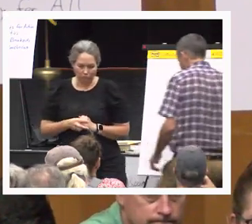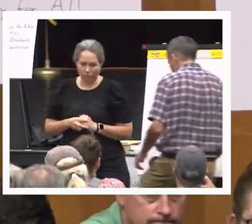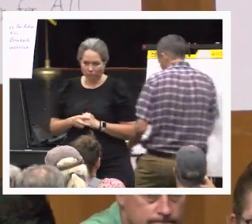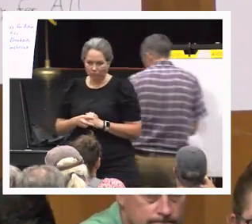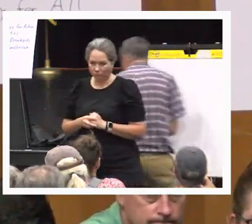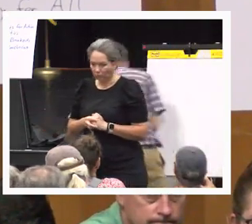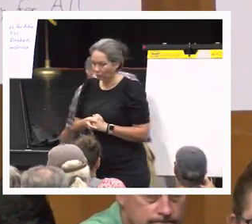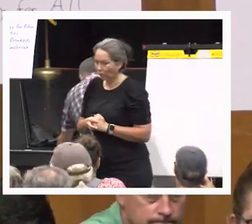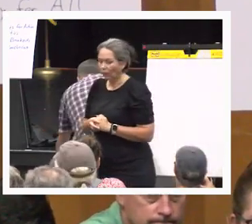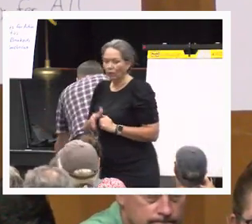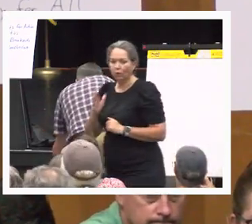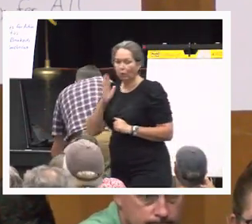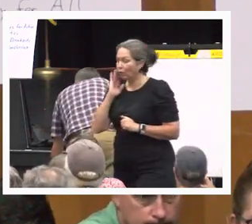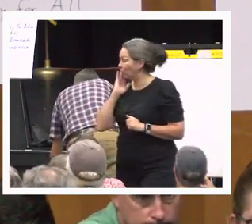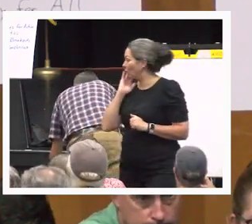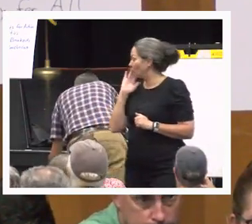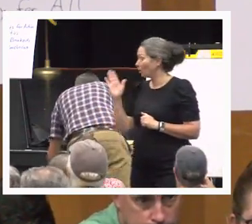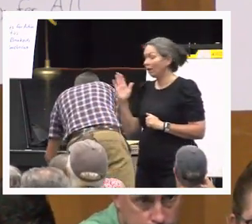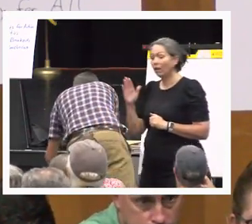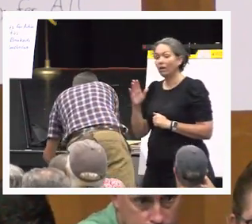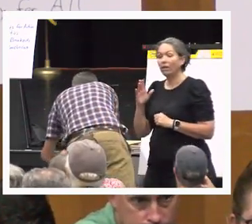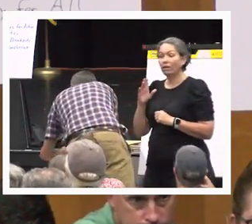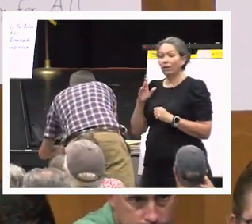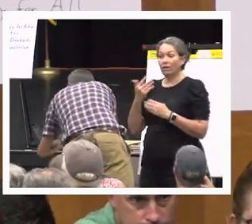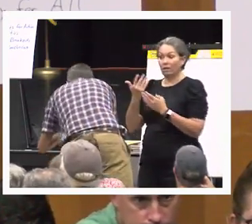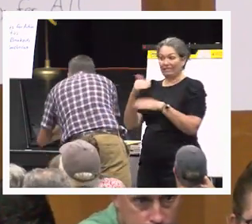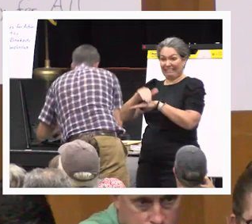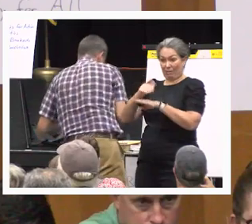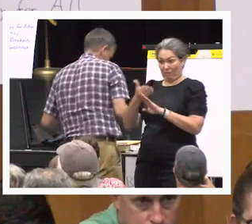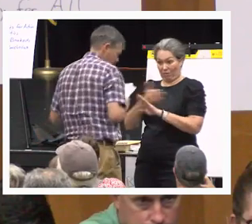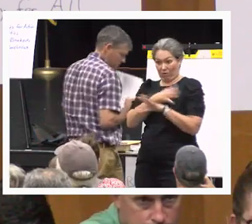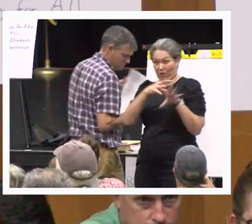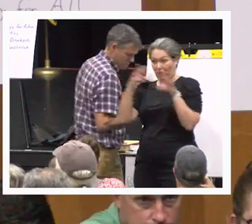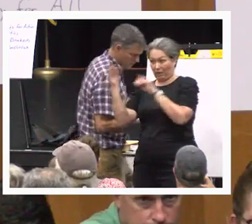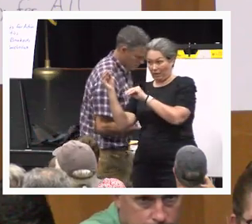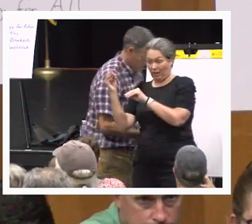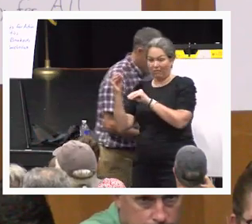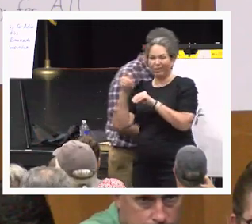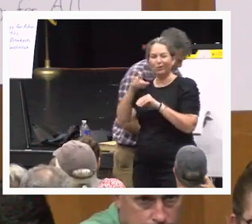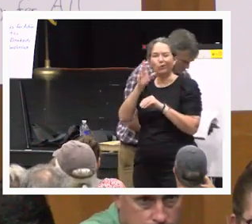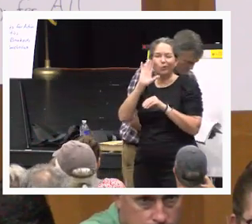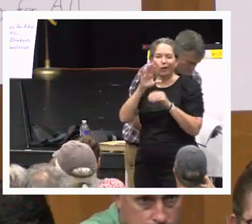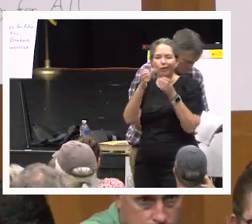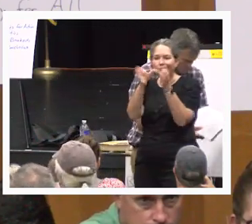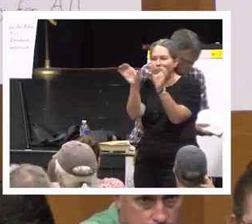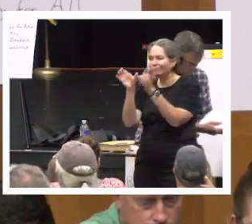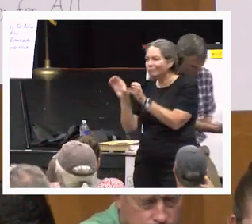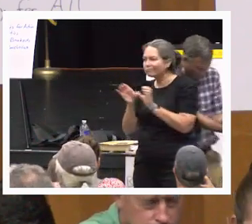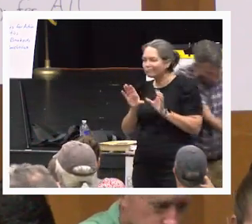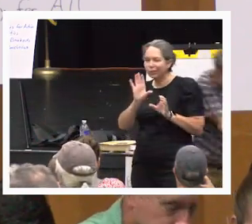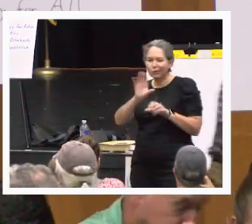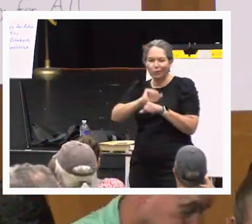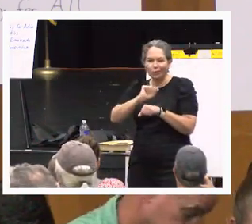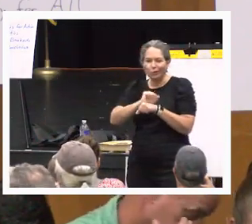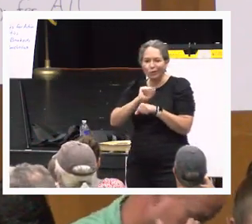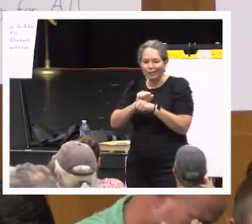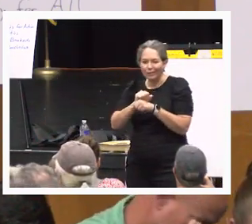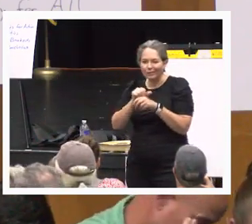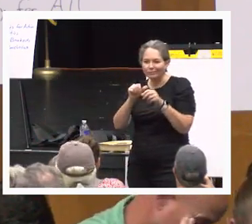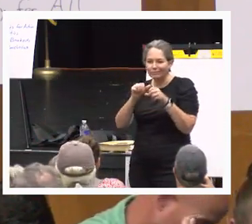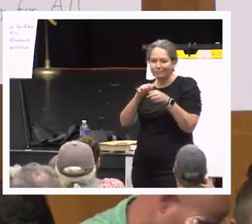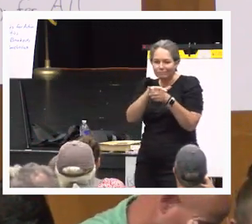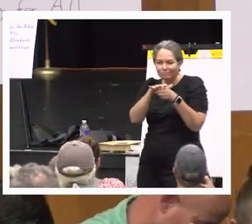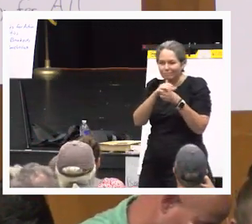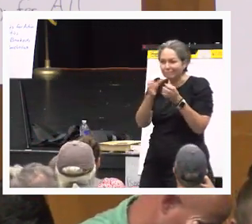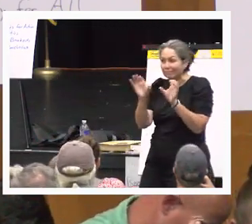And we'll look for people at the end of the evening as you're in your working sessions to sign in that you're